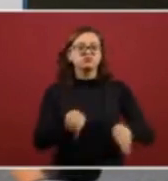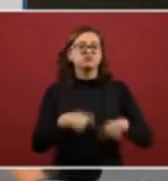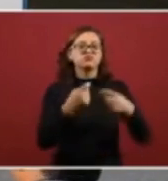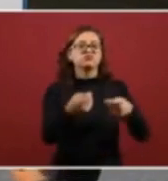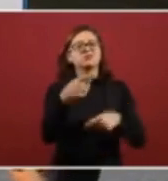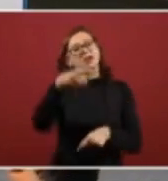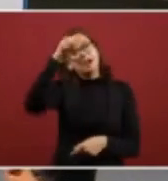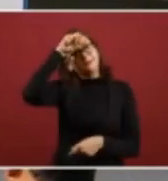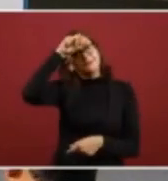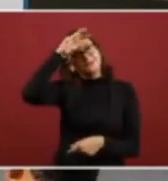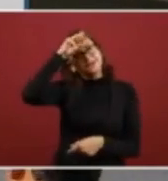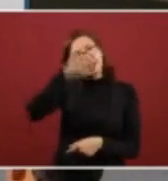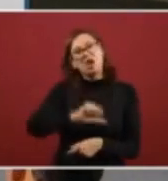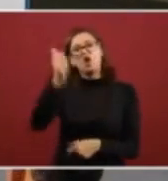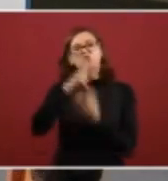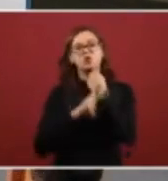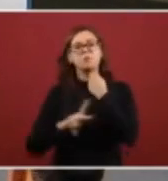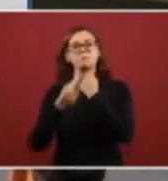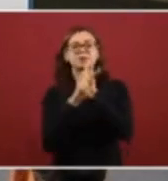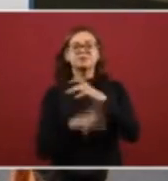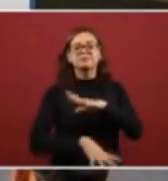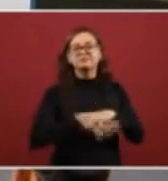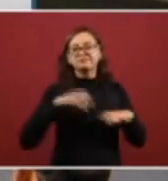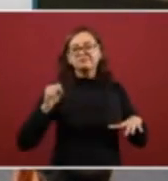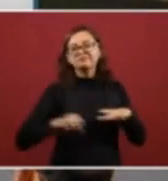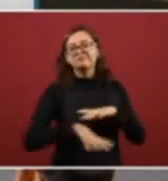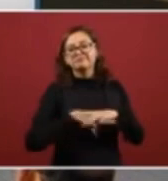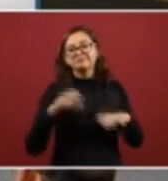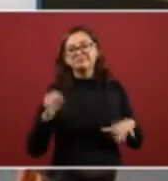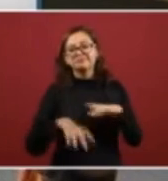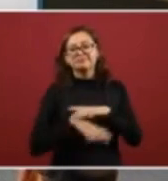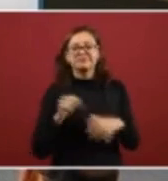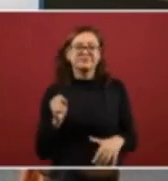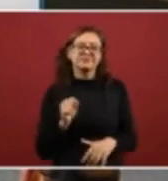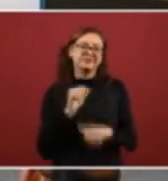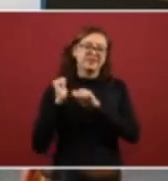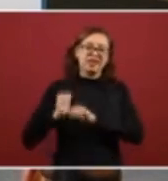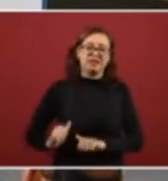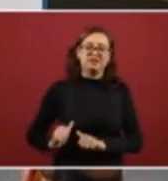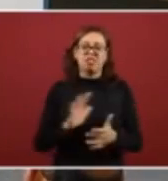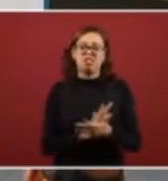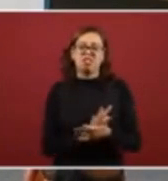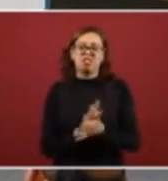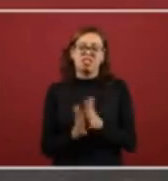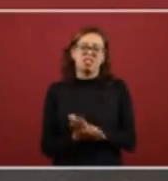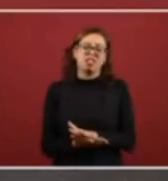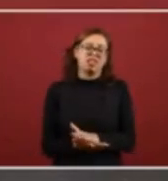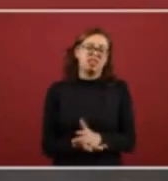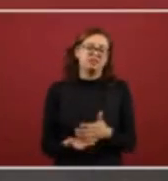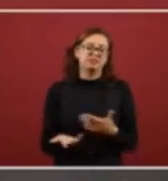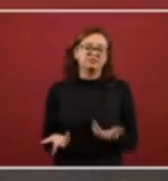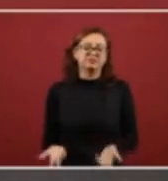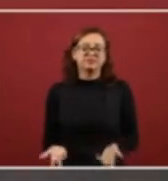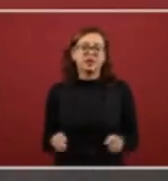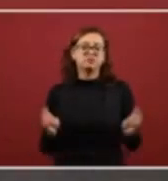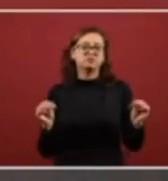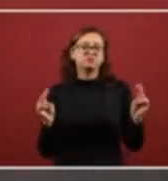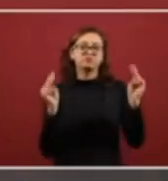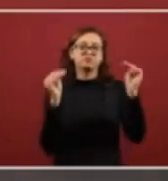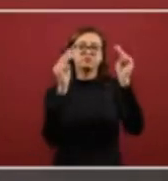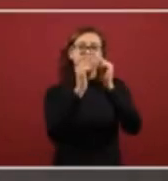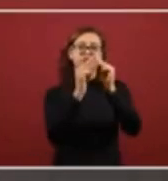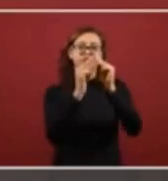And they gave it in, as a concession to a foreign company.